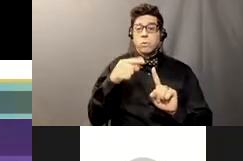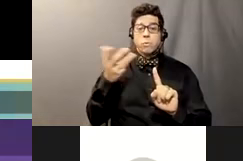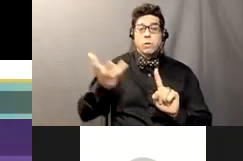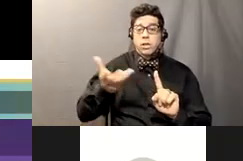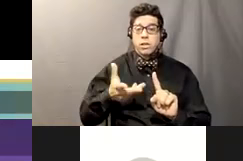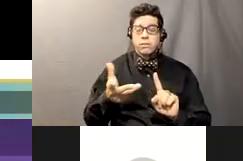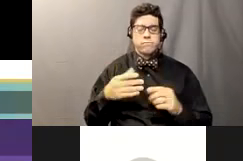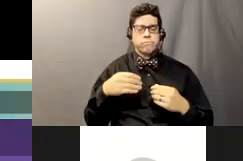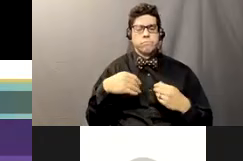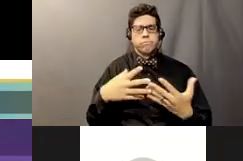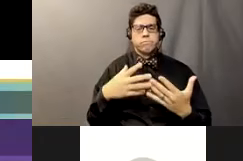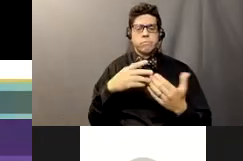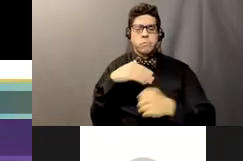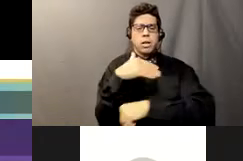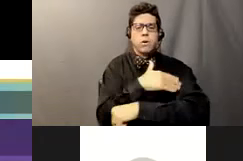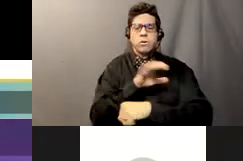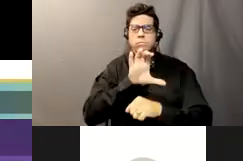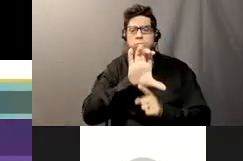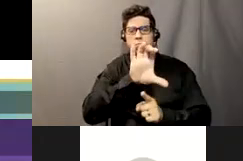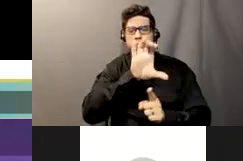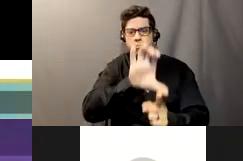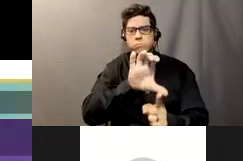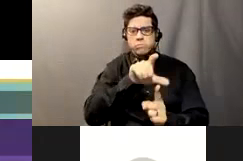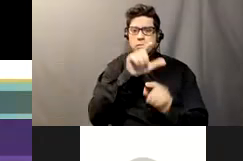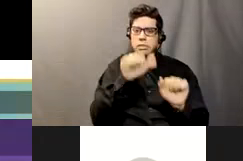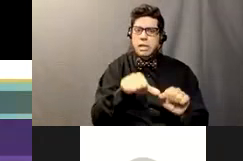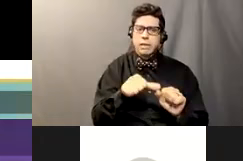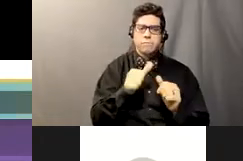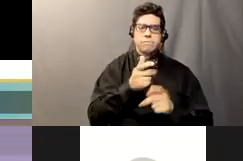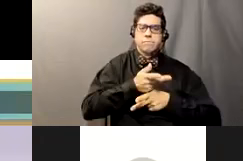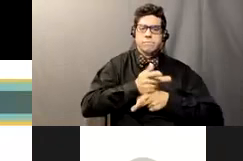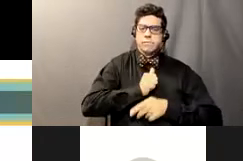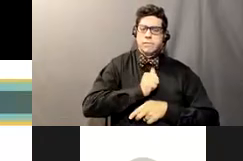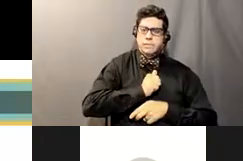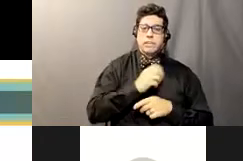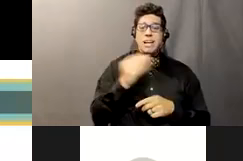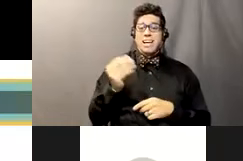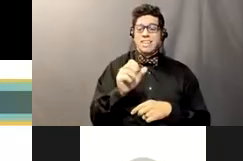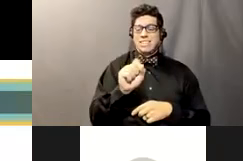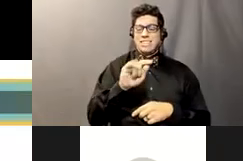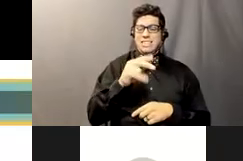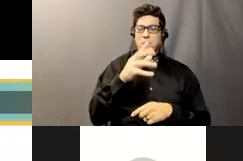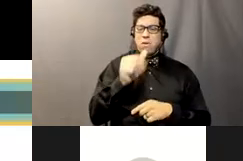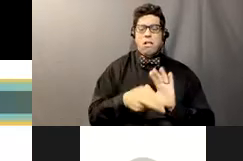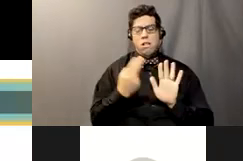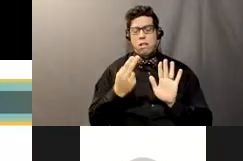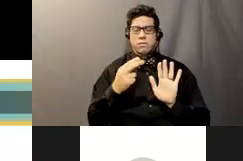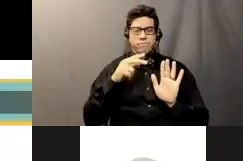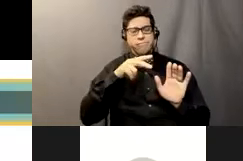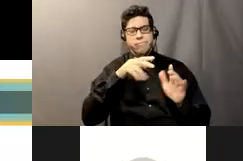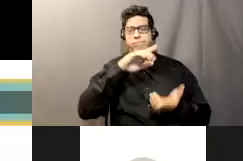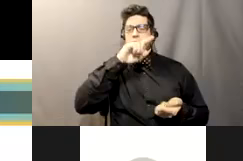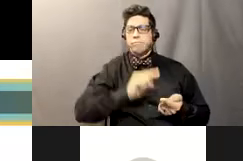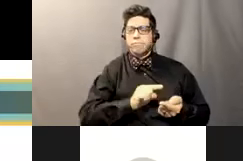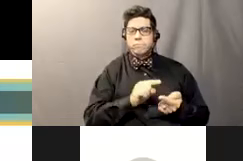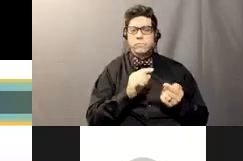empower students and teachers to care for their mental health and reduce stigma. This toolkit provides PowerPoints, lesson plans, and resources tailored by